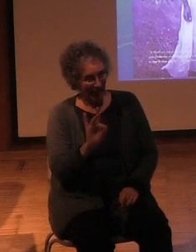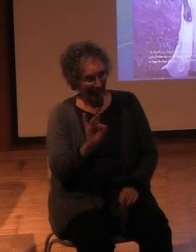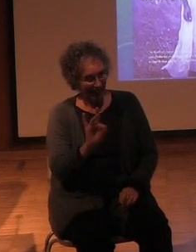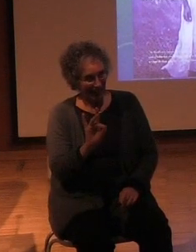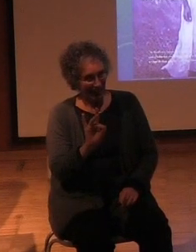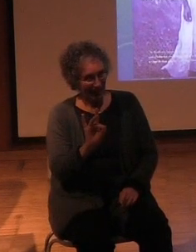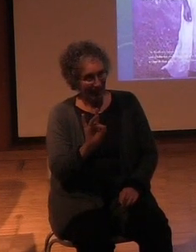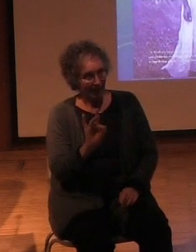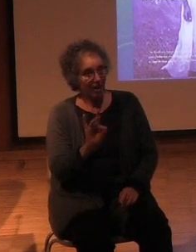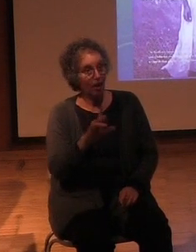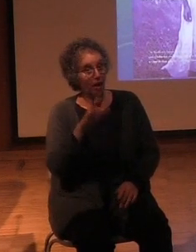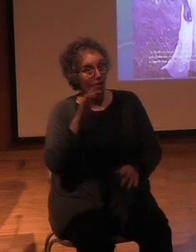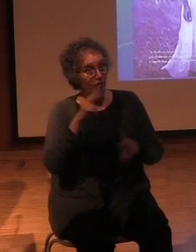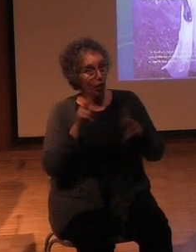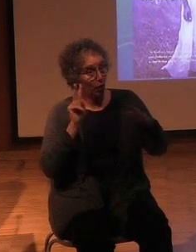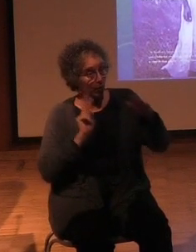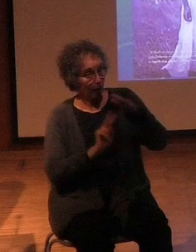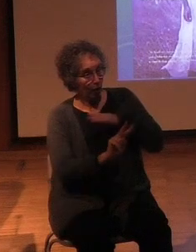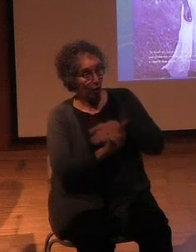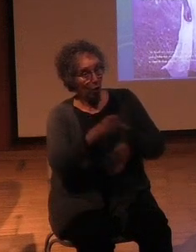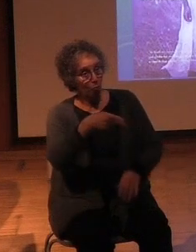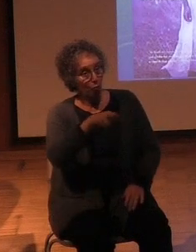Very prophetic, I think you might agree,